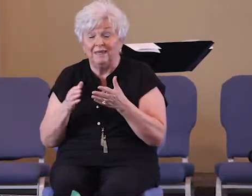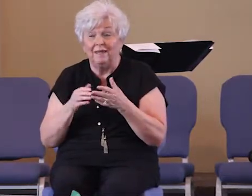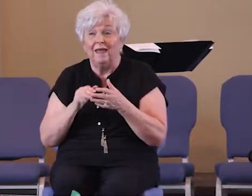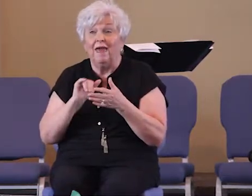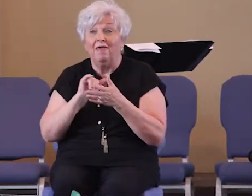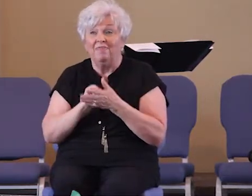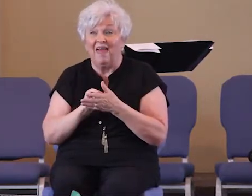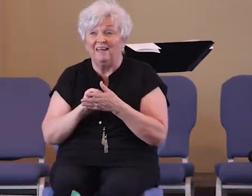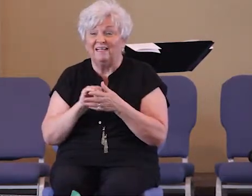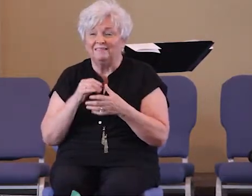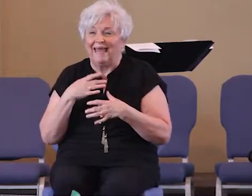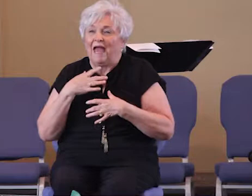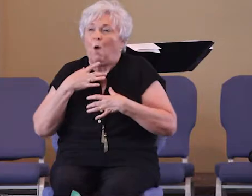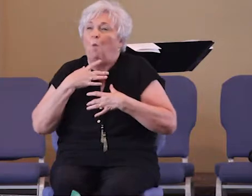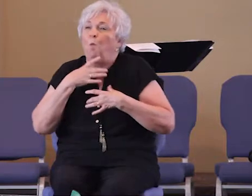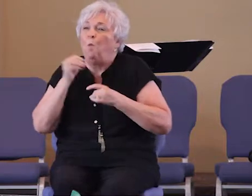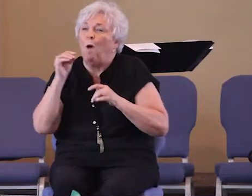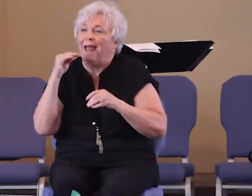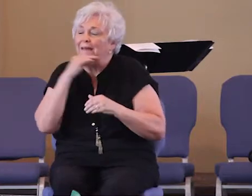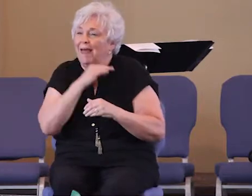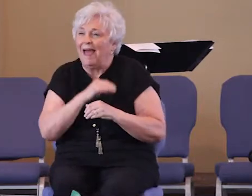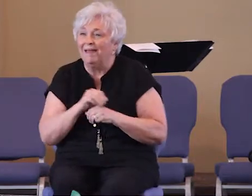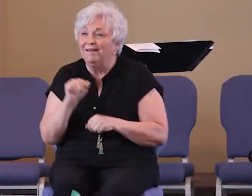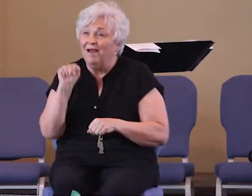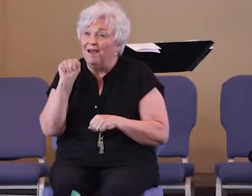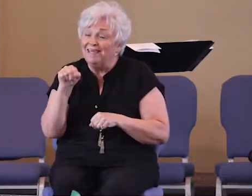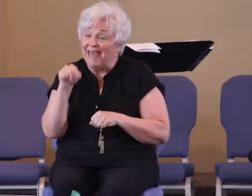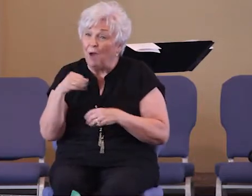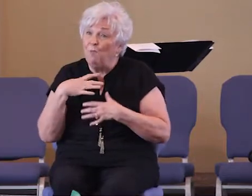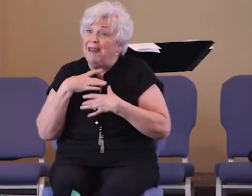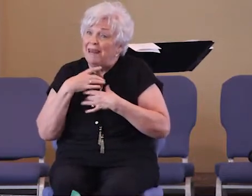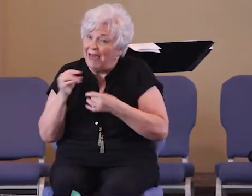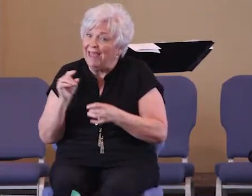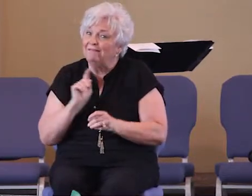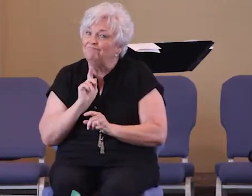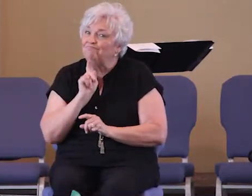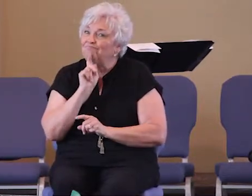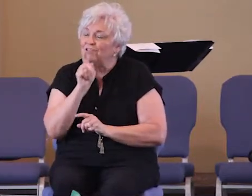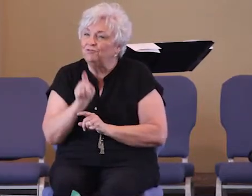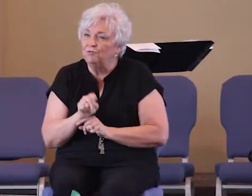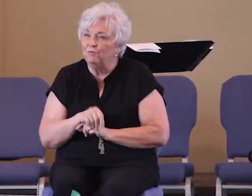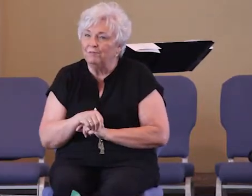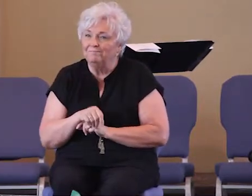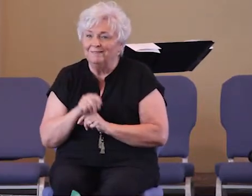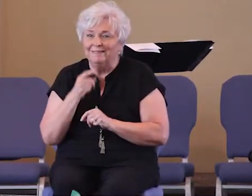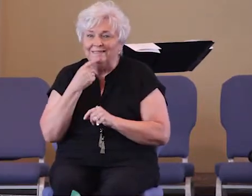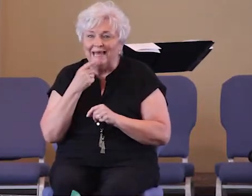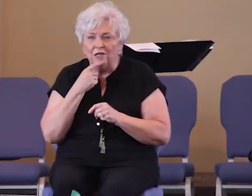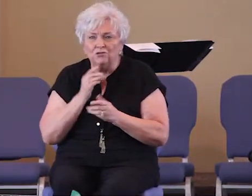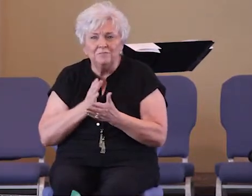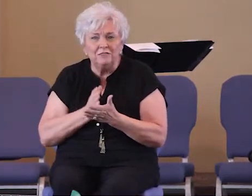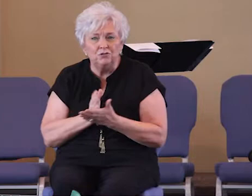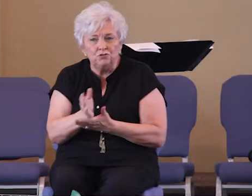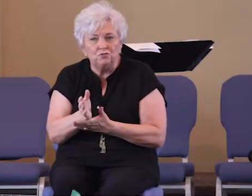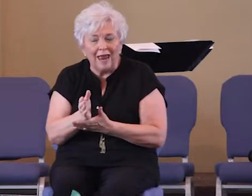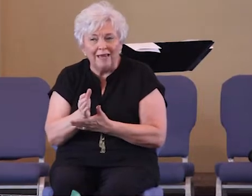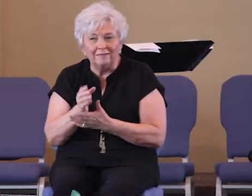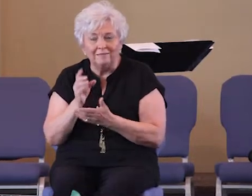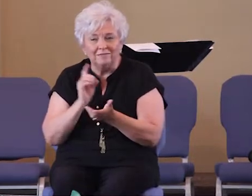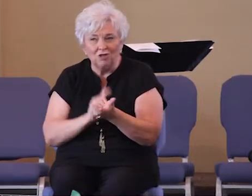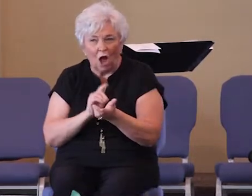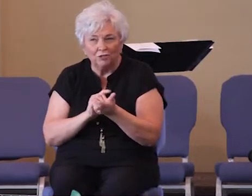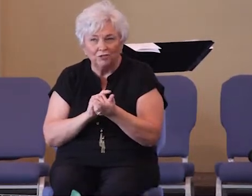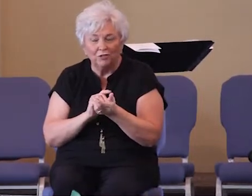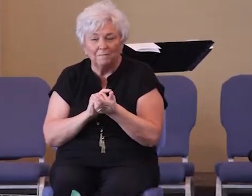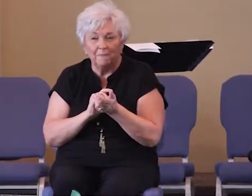a white lie? Yeah. We like the truth, right? Just tell it to me straight, doc. Right? We'll sit in the doctor's office and he's taking